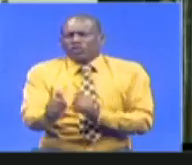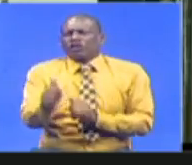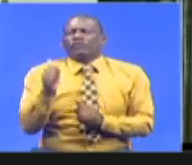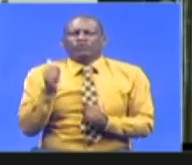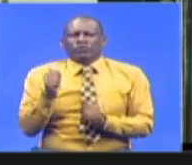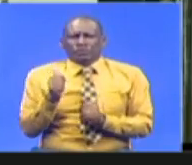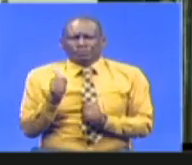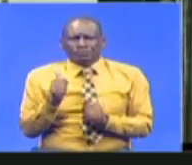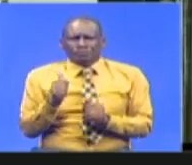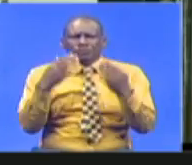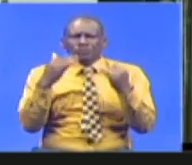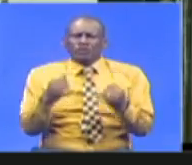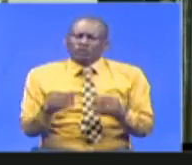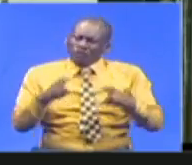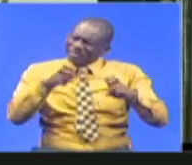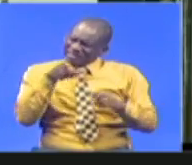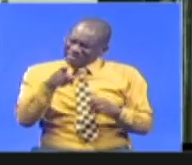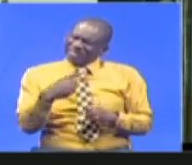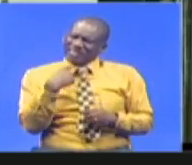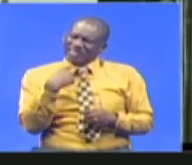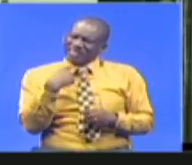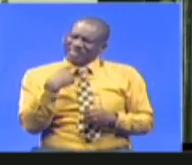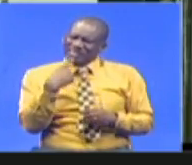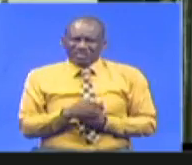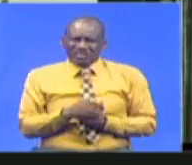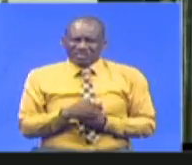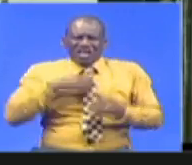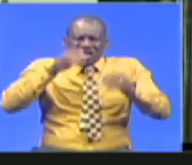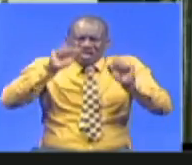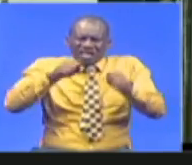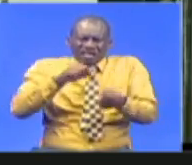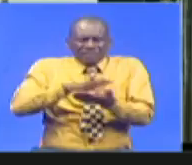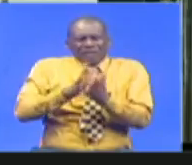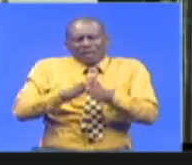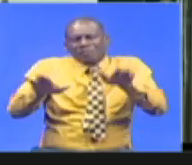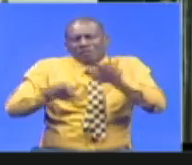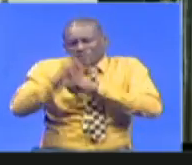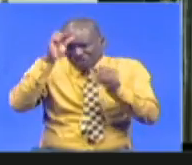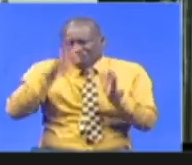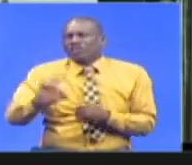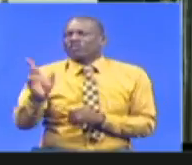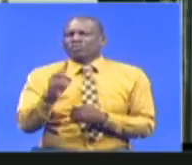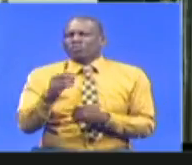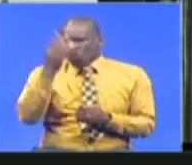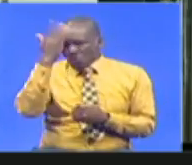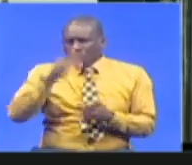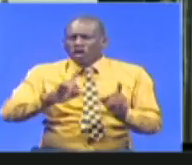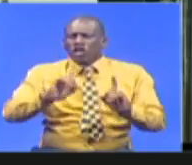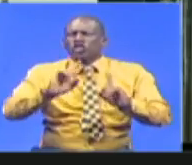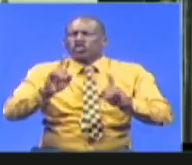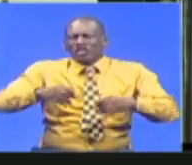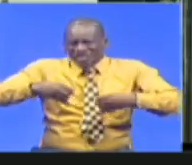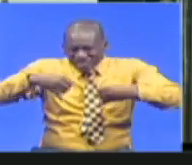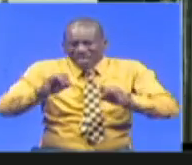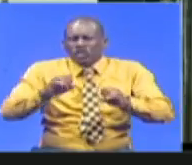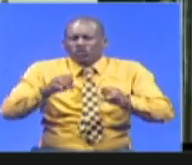So I looked at it, I said, I can do it. Why can't I give it a shot?